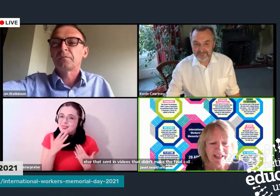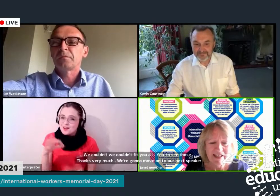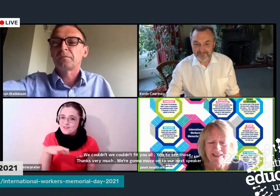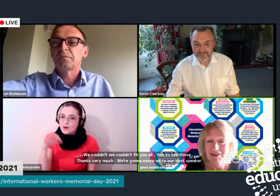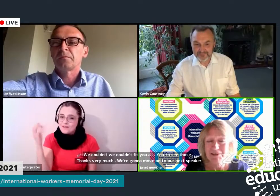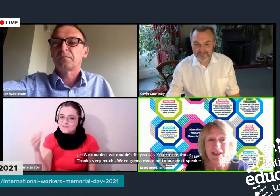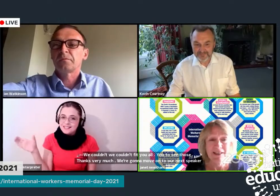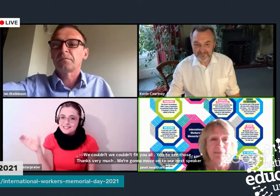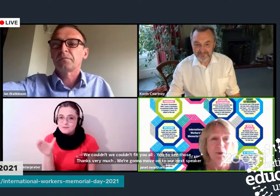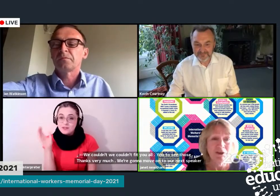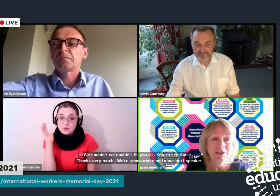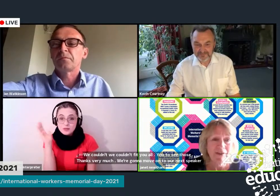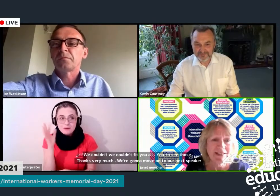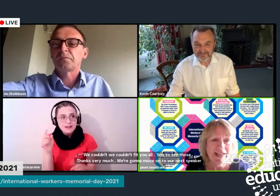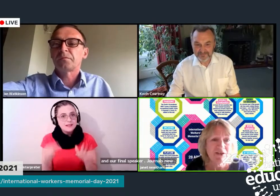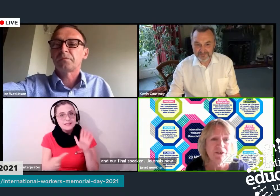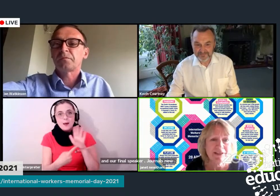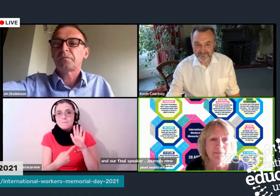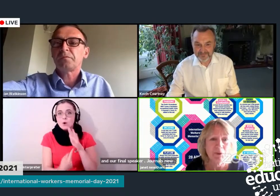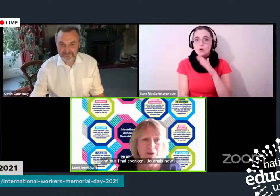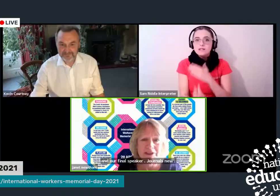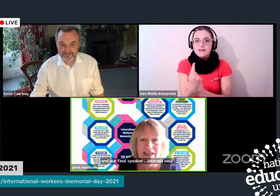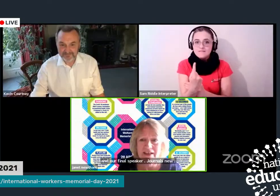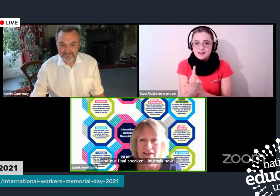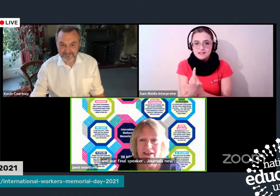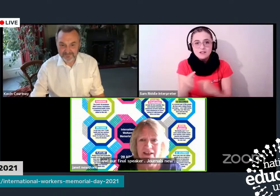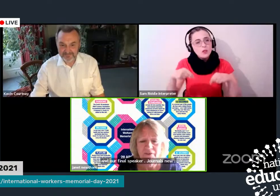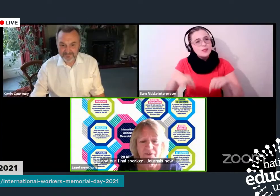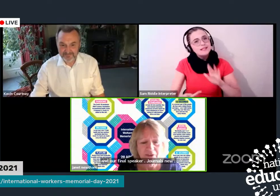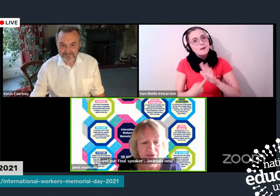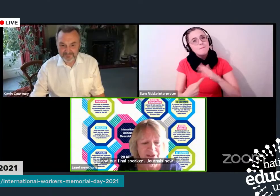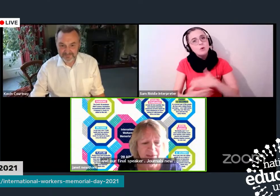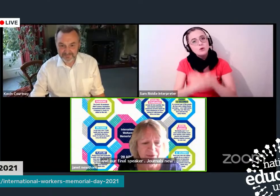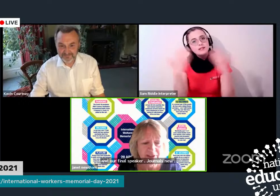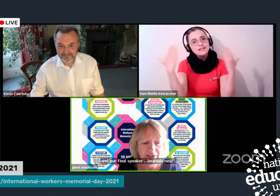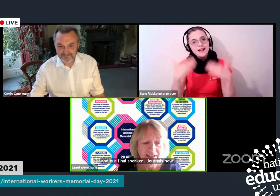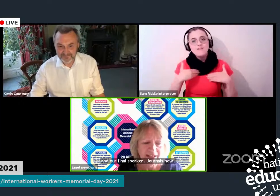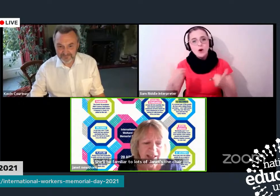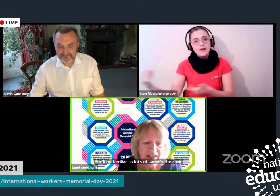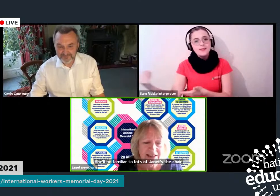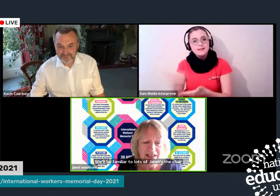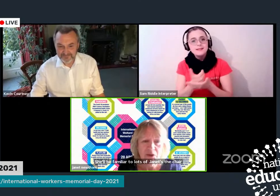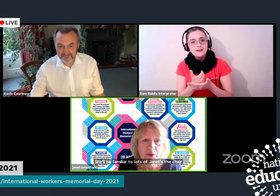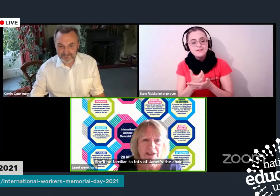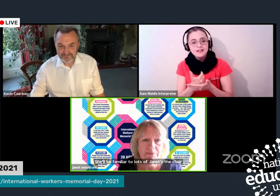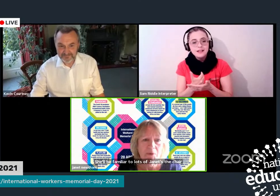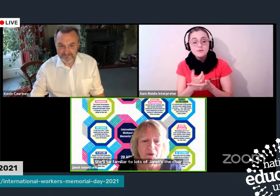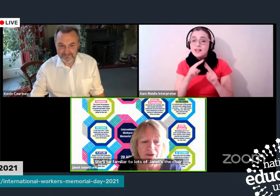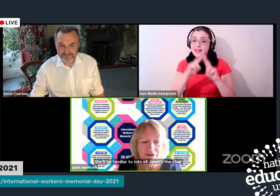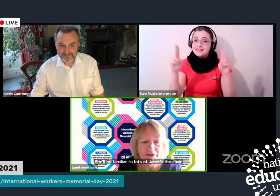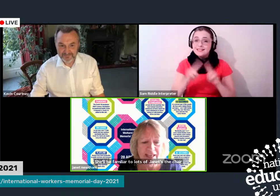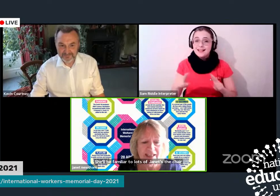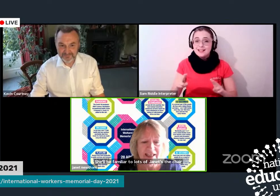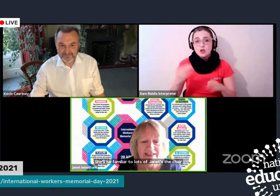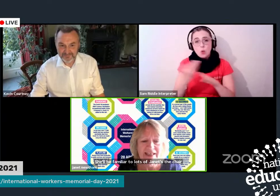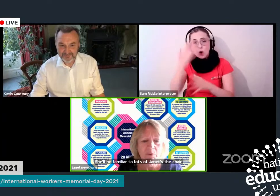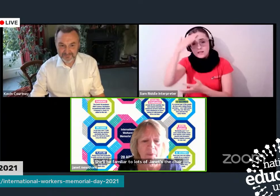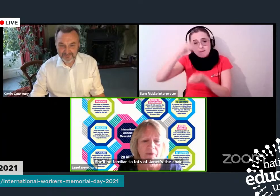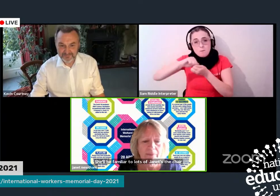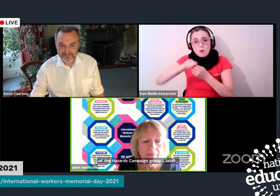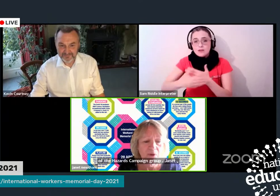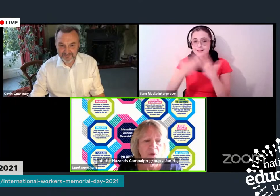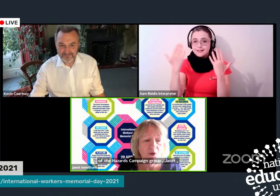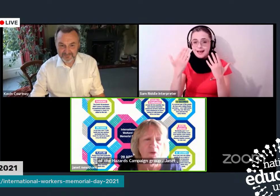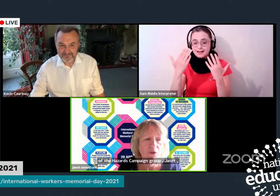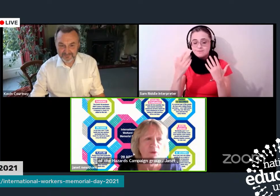me to speak at this important event and on this important day for health and safety. International Workers' Memorial Day is a day